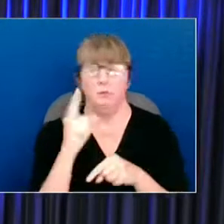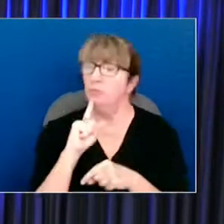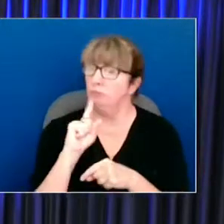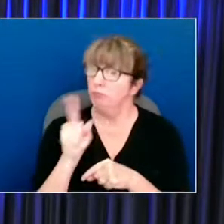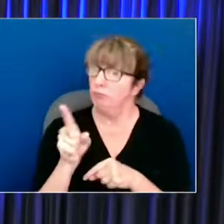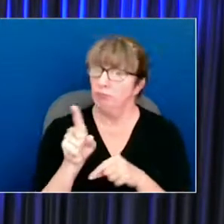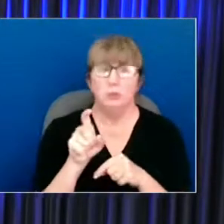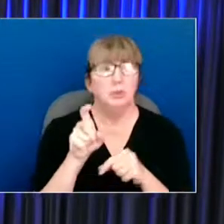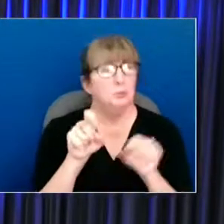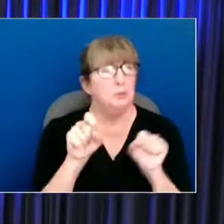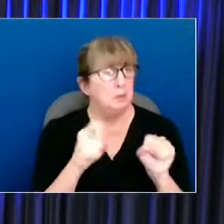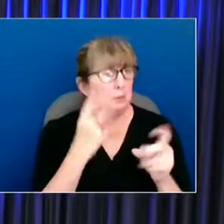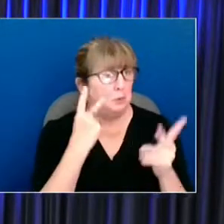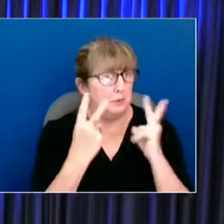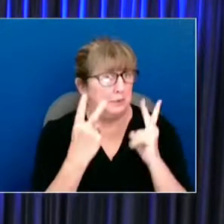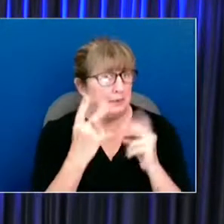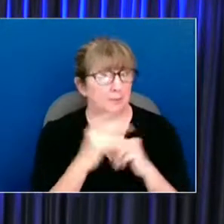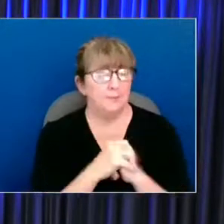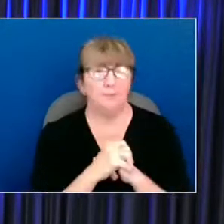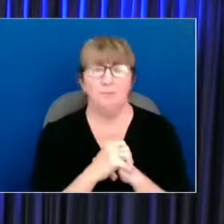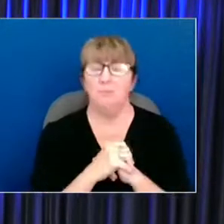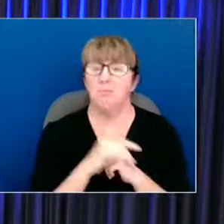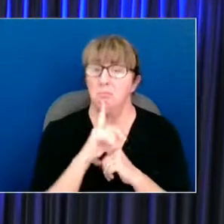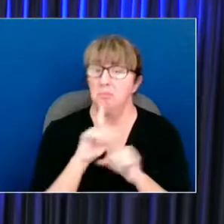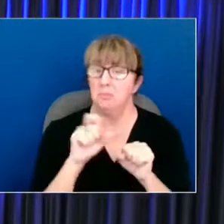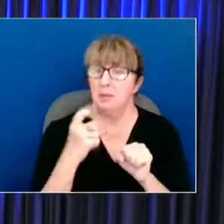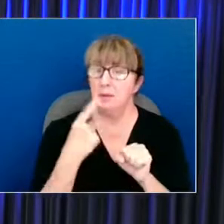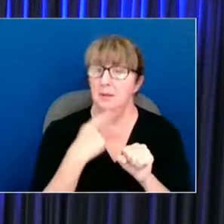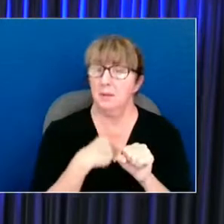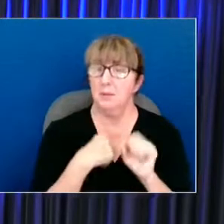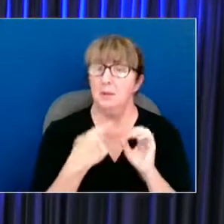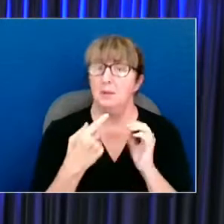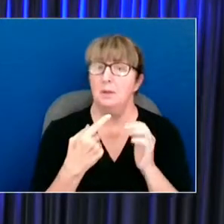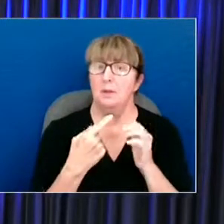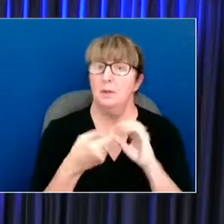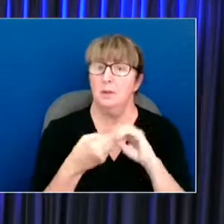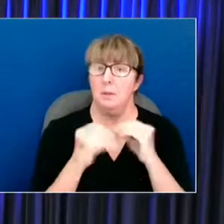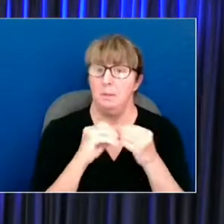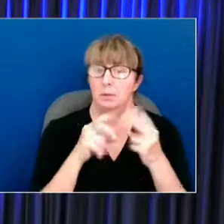it. Can you tell me what the first two numbers of the persistent key are?